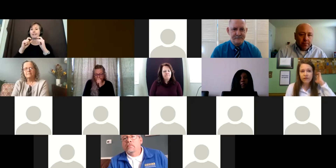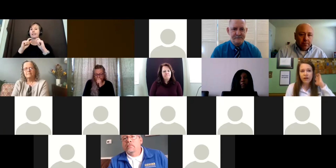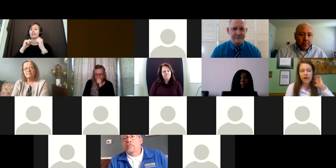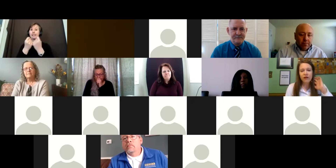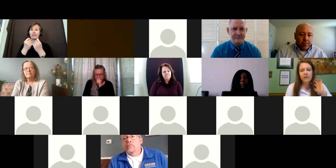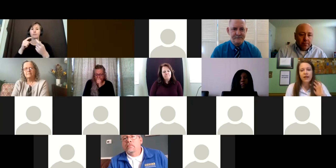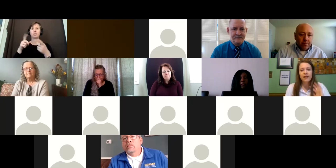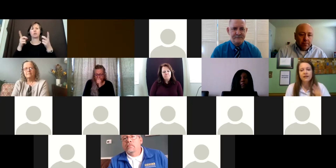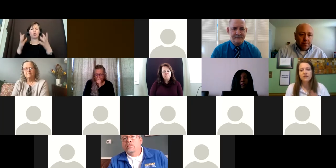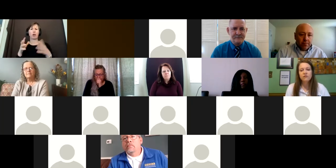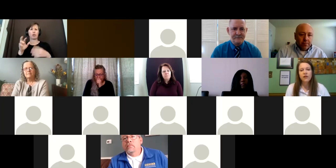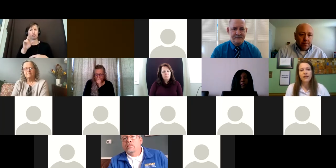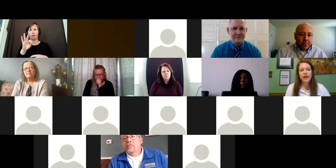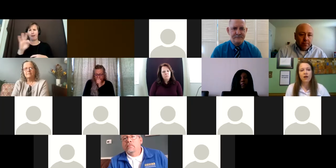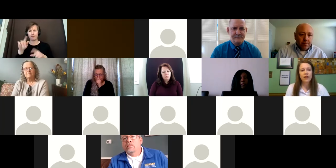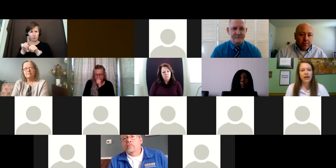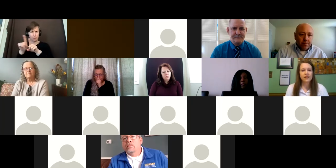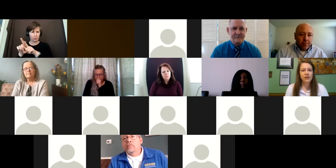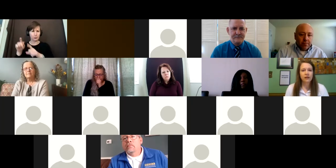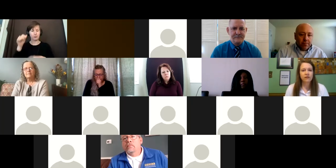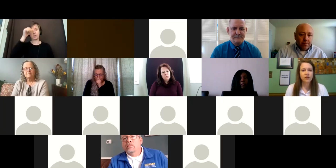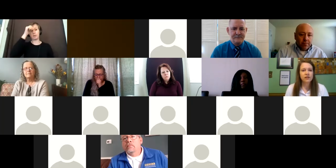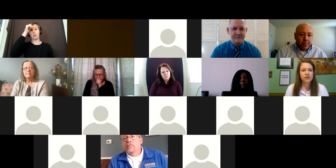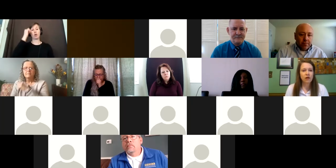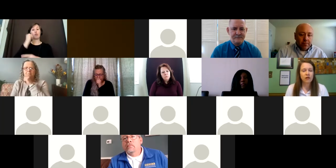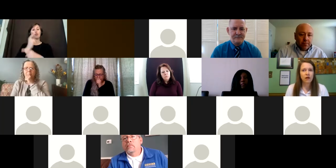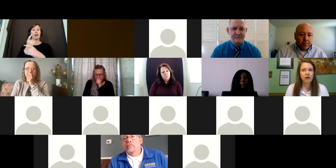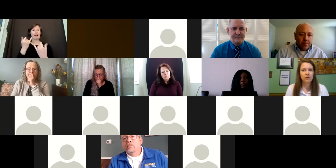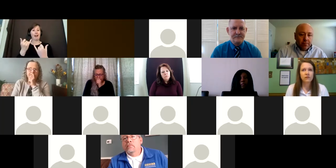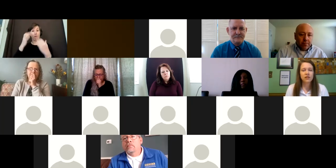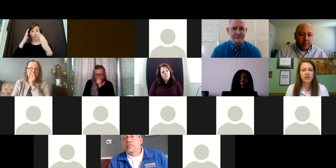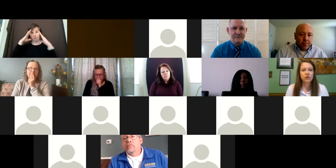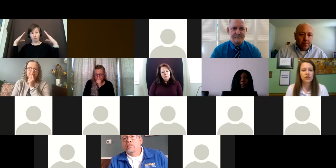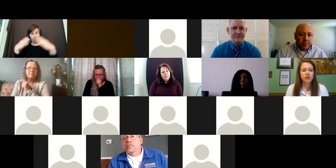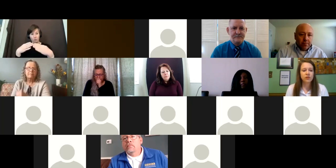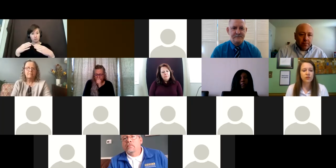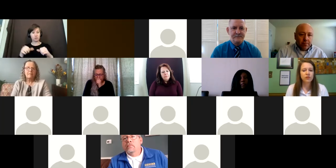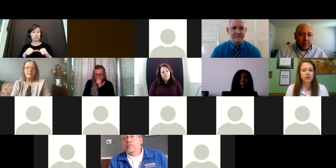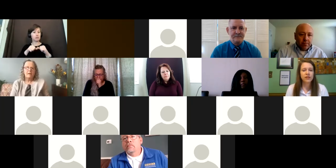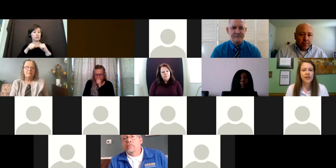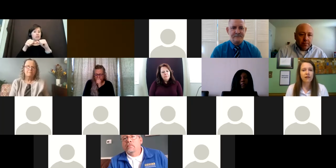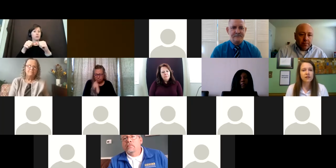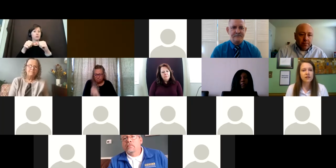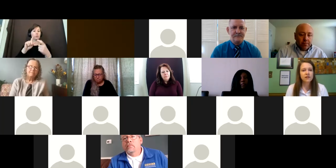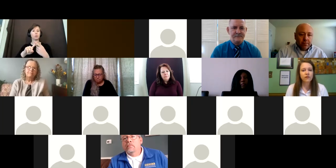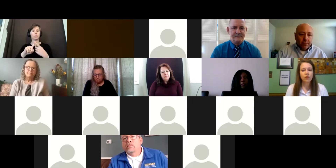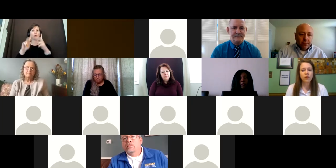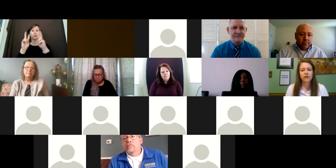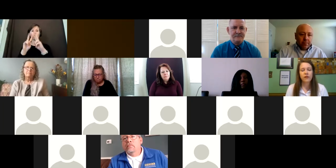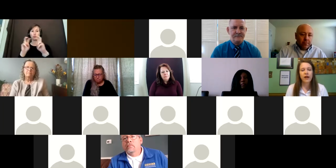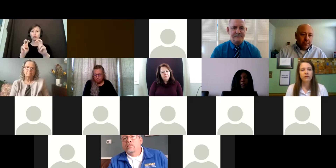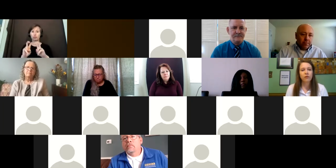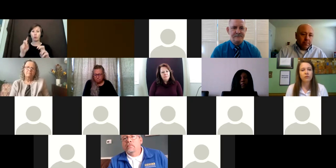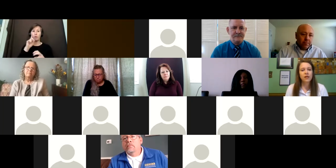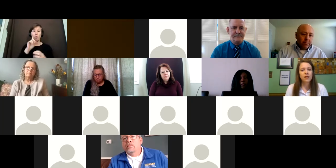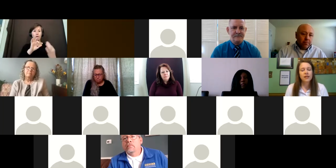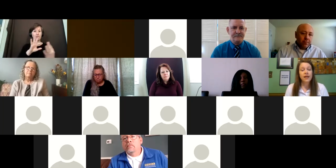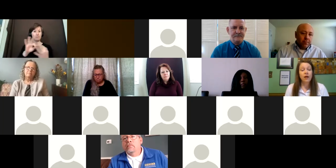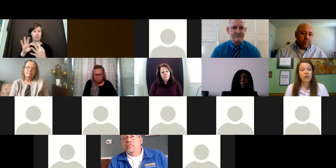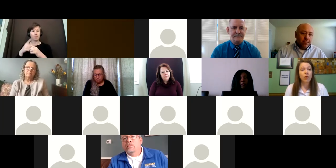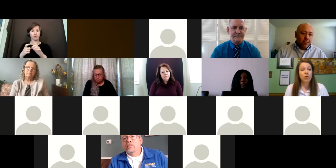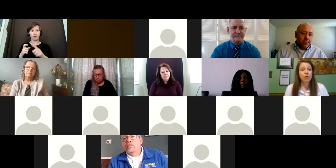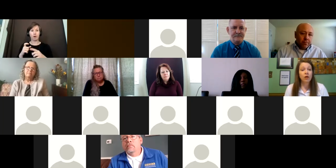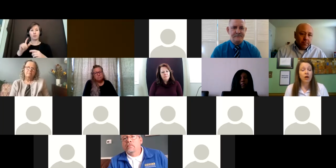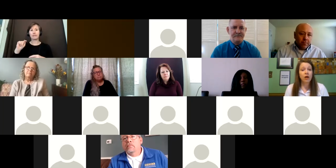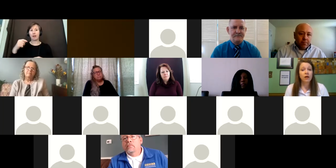Raff. And right now that is mainly focused on continuing to do analysis for feedback from